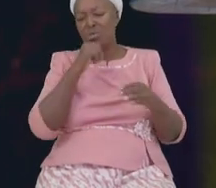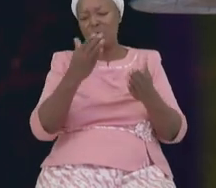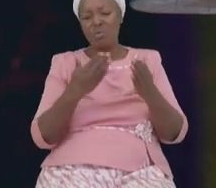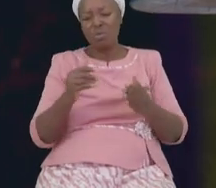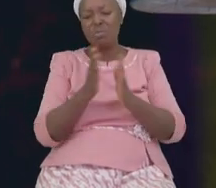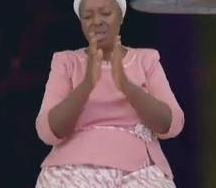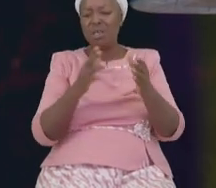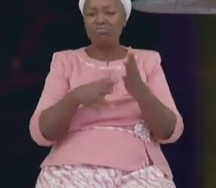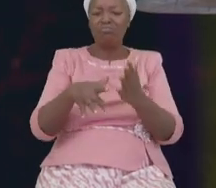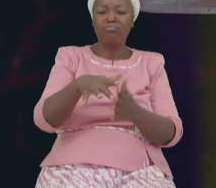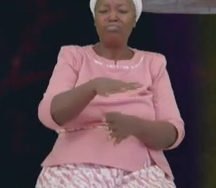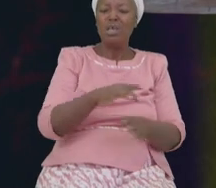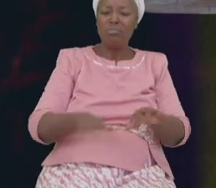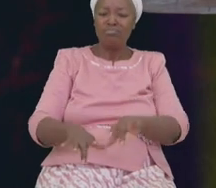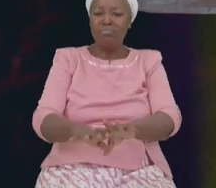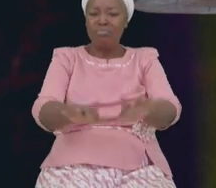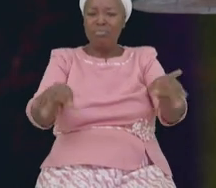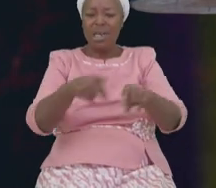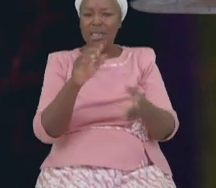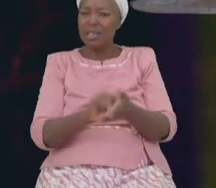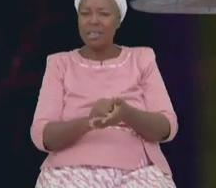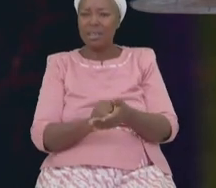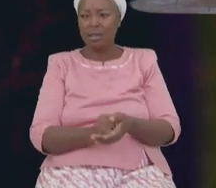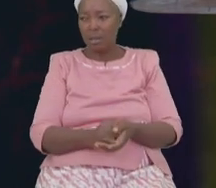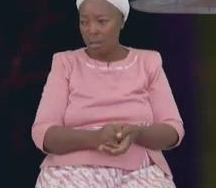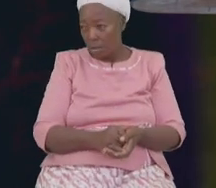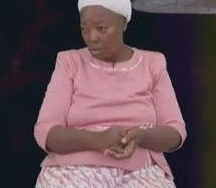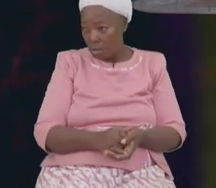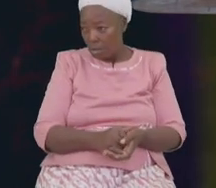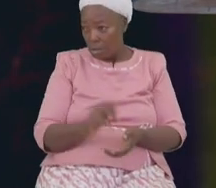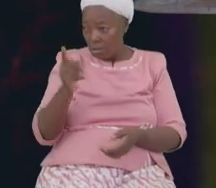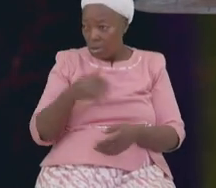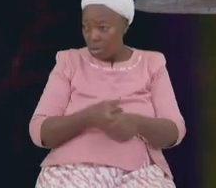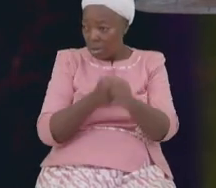crowd. You are his disciple,